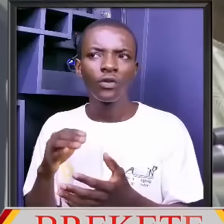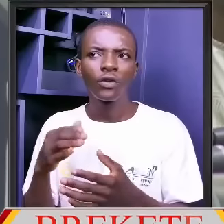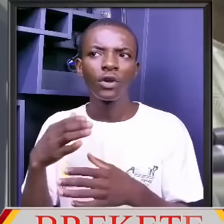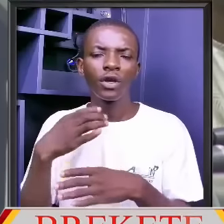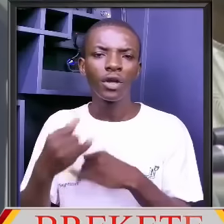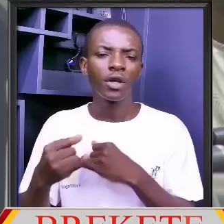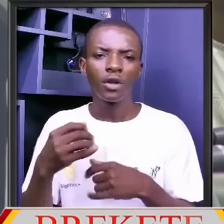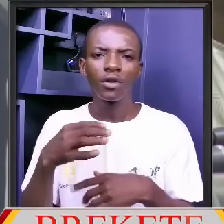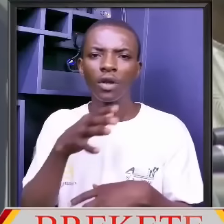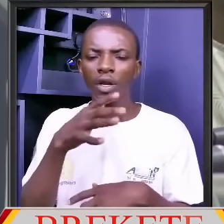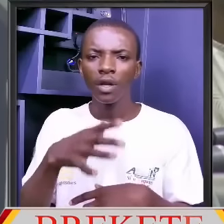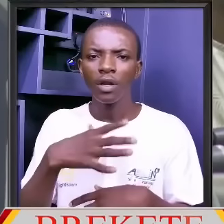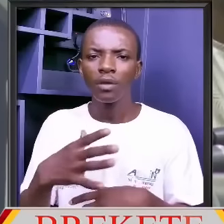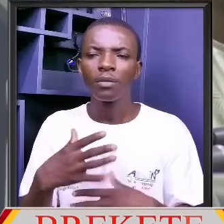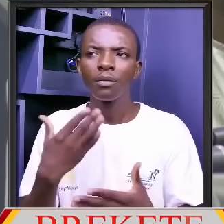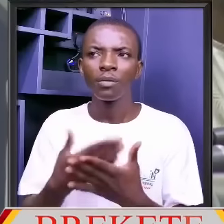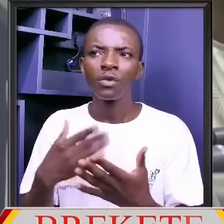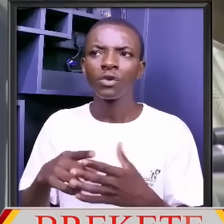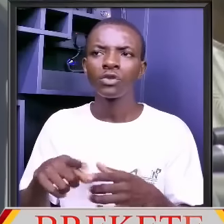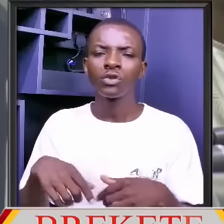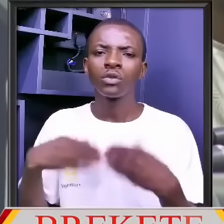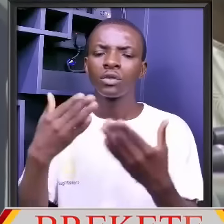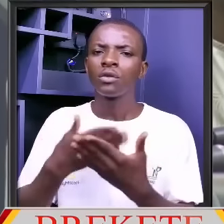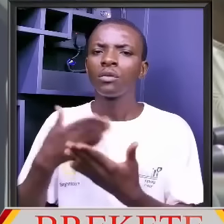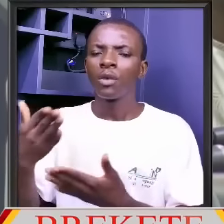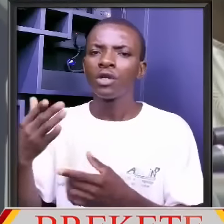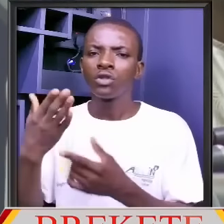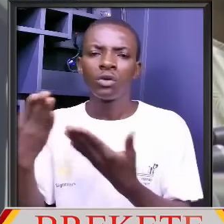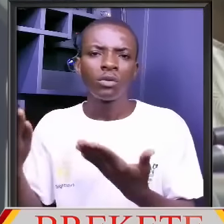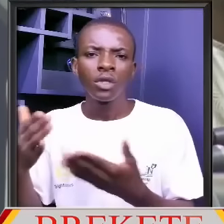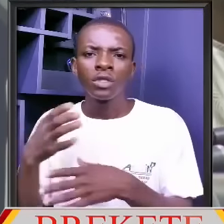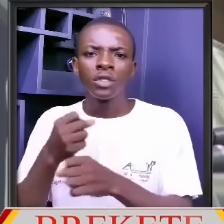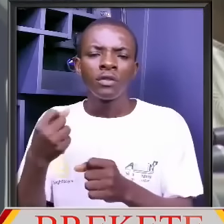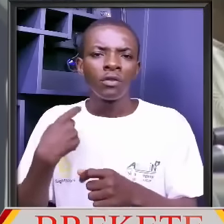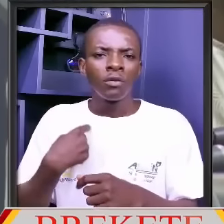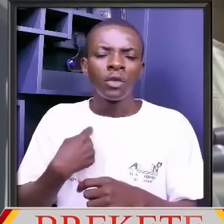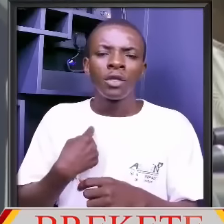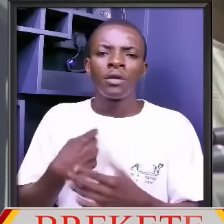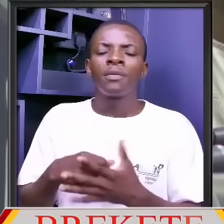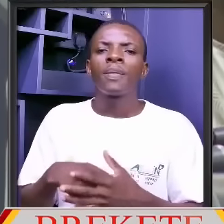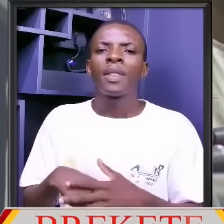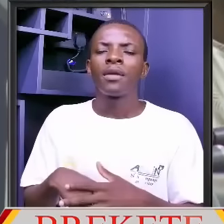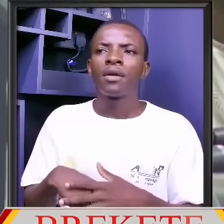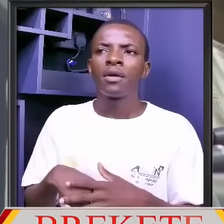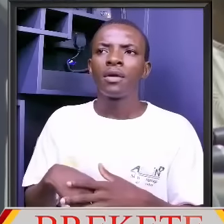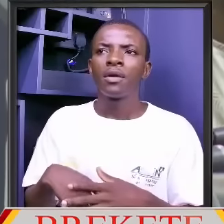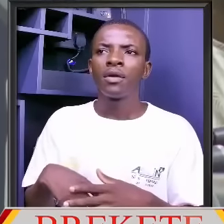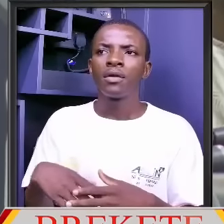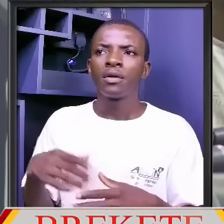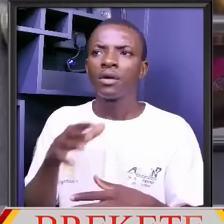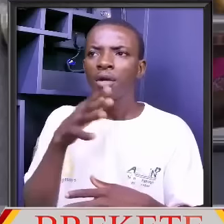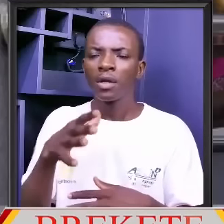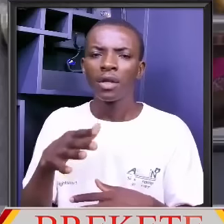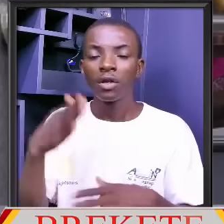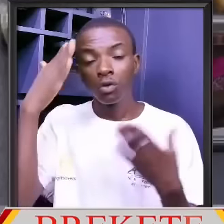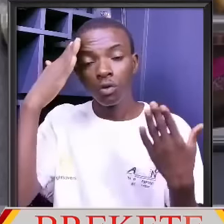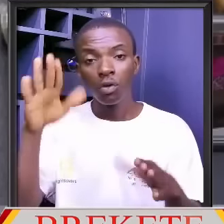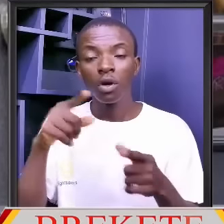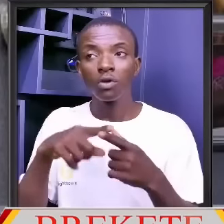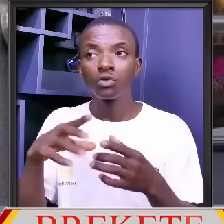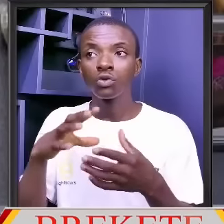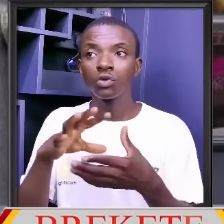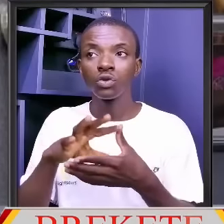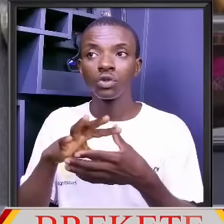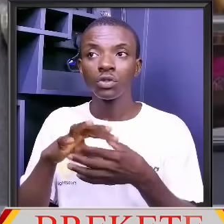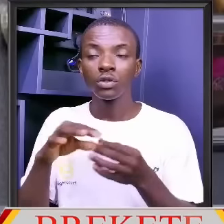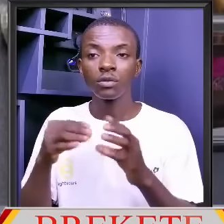the month, I go give my grandmama money. He go take buy something, he go save for me. I can't tell him say, grandmama, I never sabi they spell